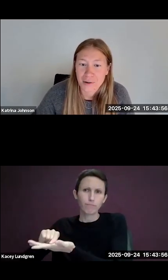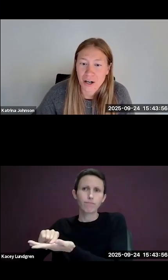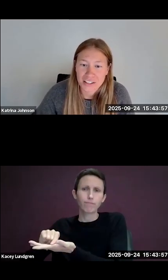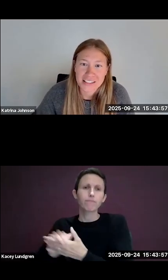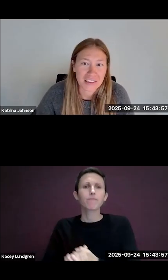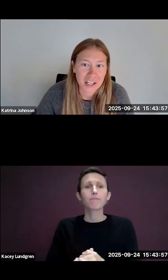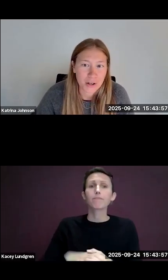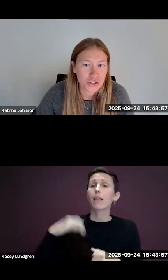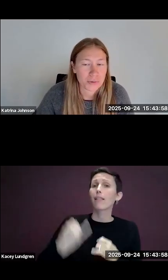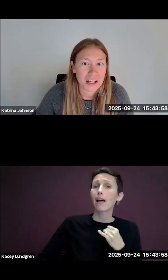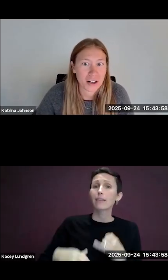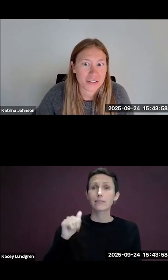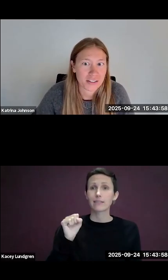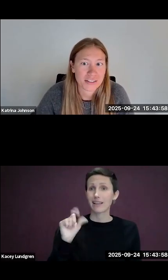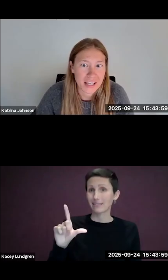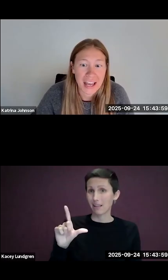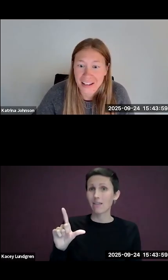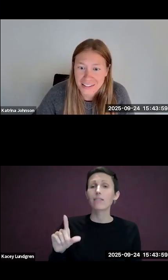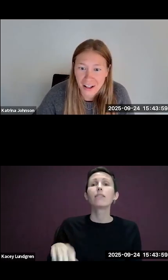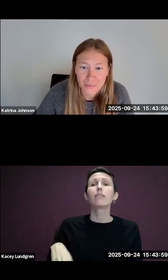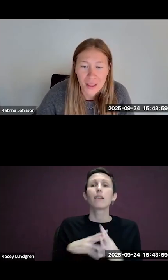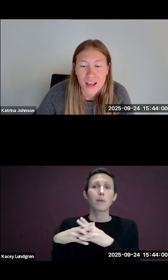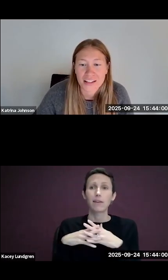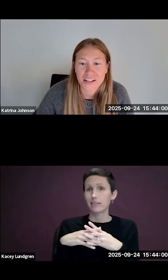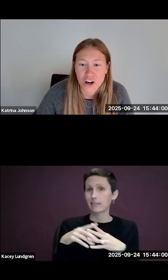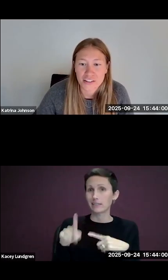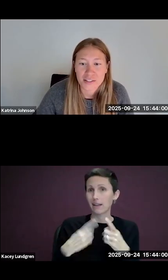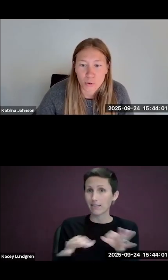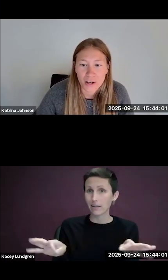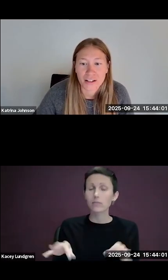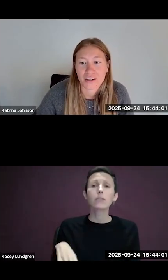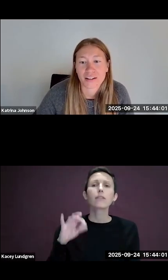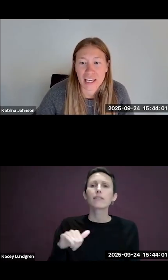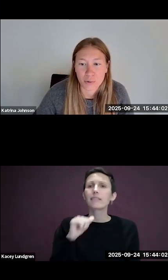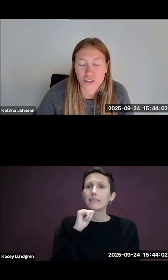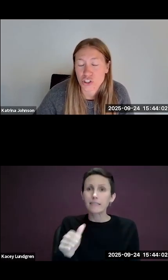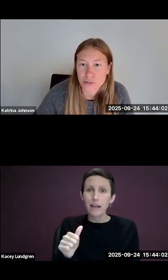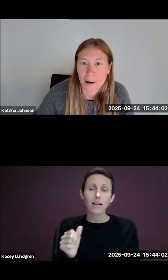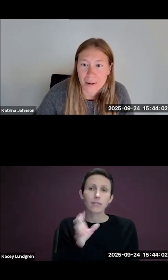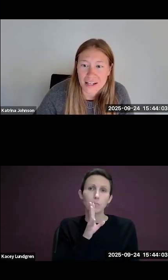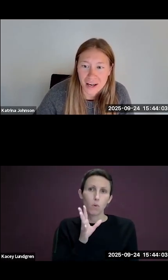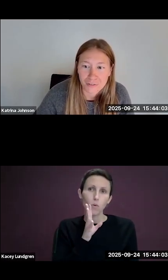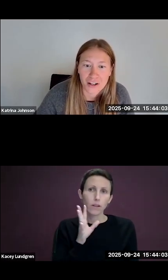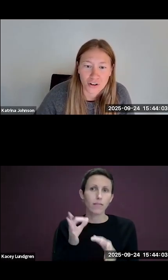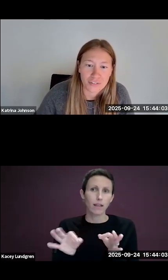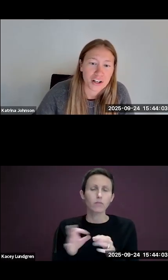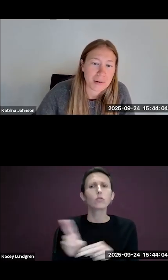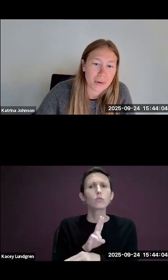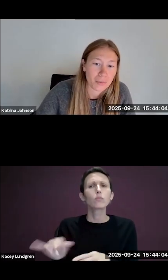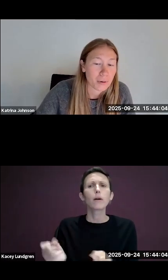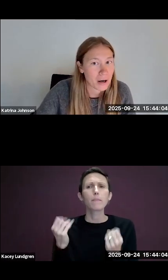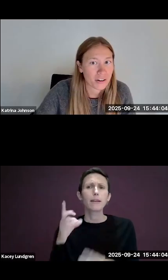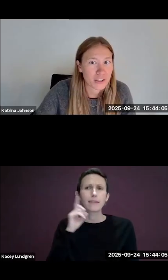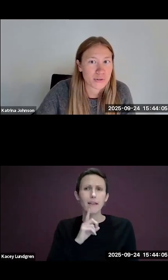And last, American Sign Language, you may hear us say ASL, is a non-spoken language used by many deaf and hard of